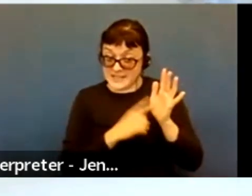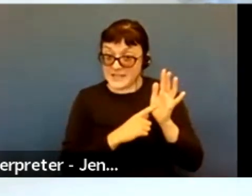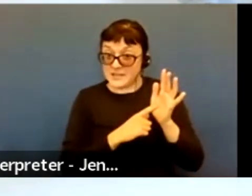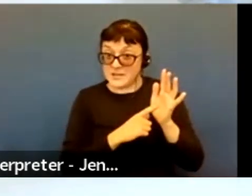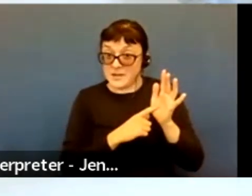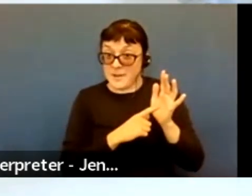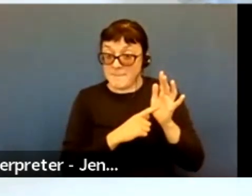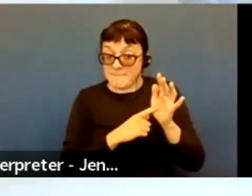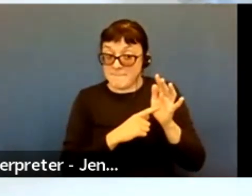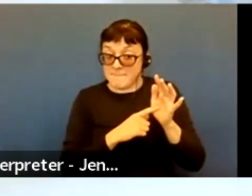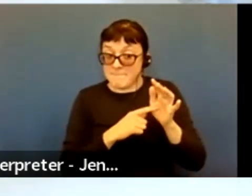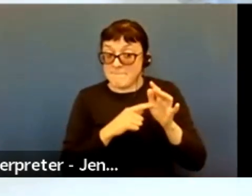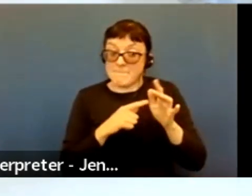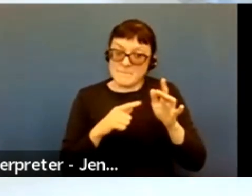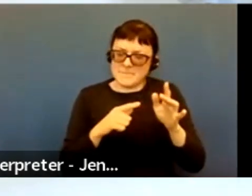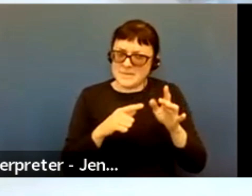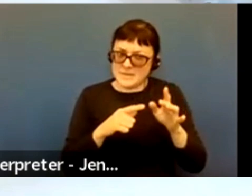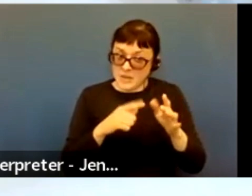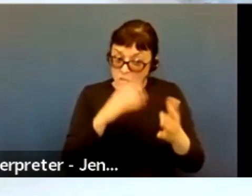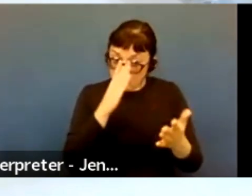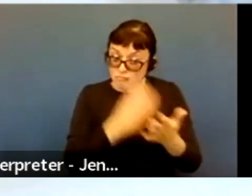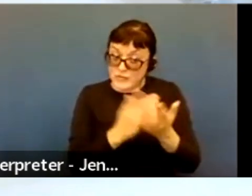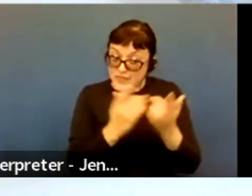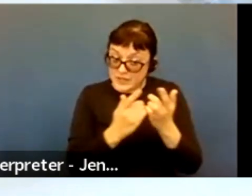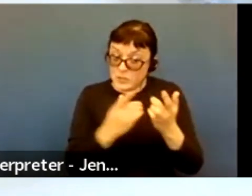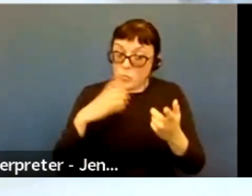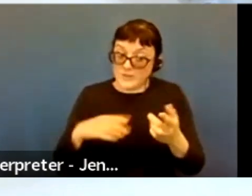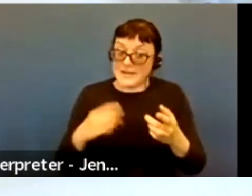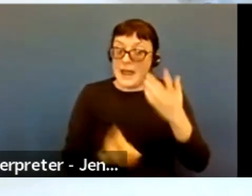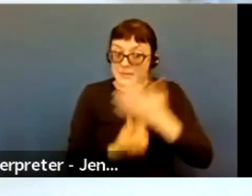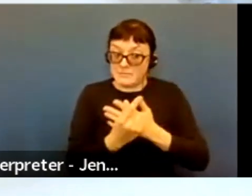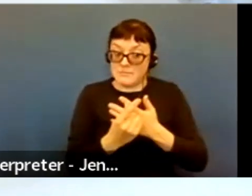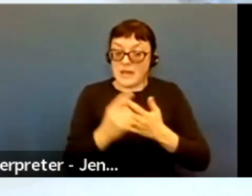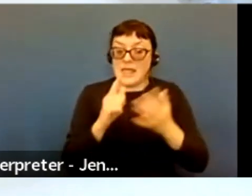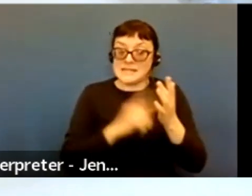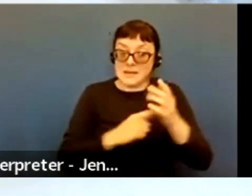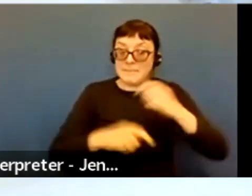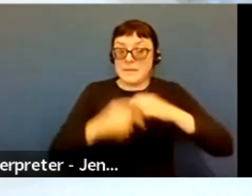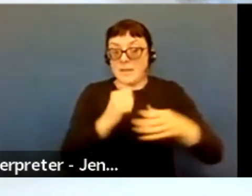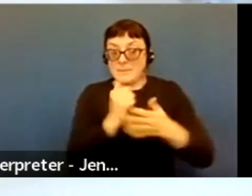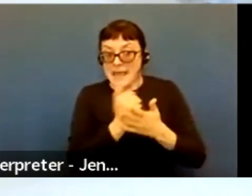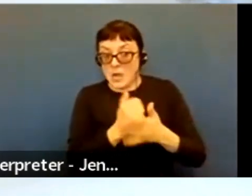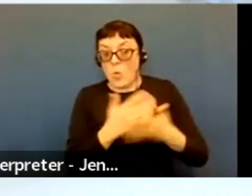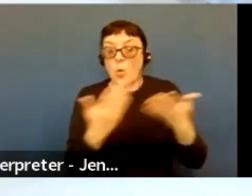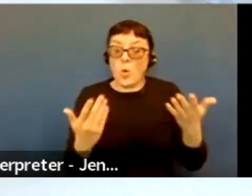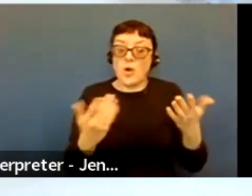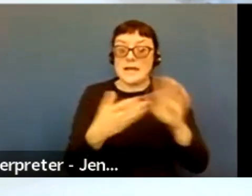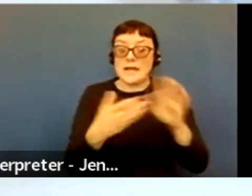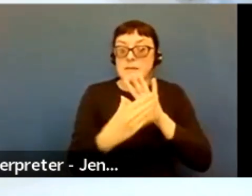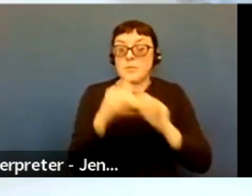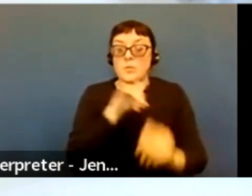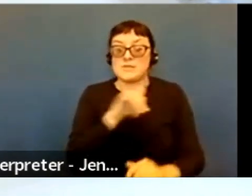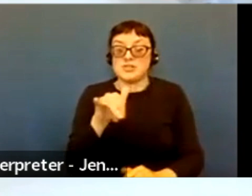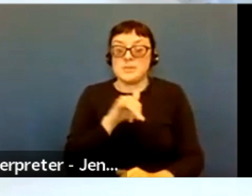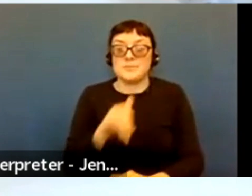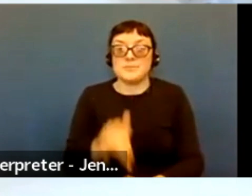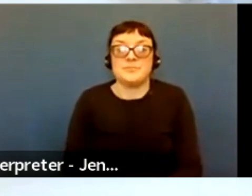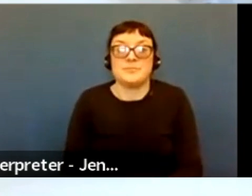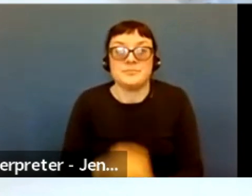Lysander, in this case, is this an actual thing you want to do, make Lysander the gay one, or is it just an